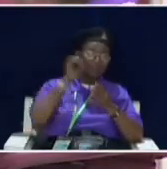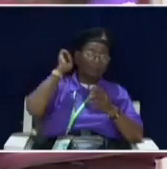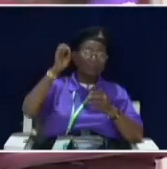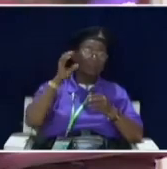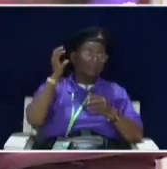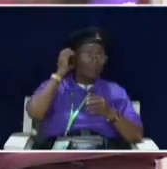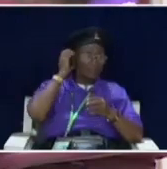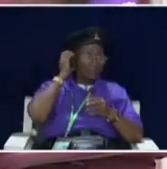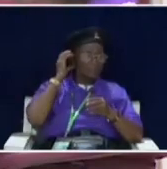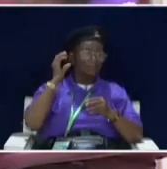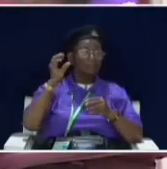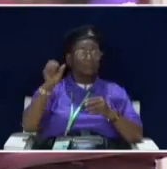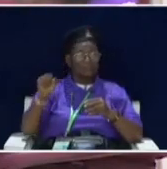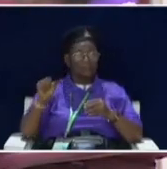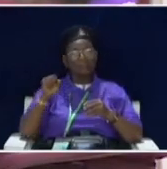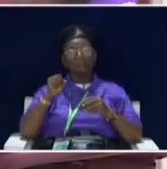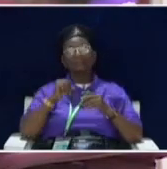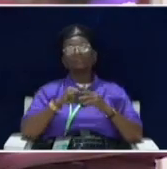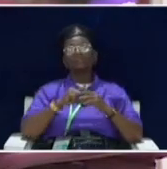Because he